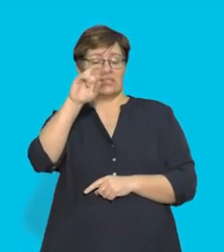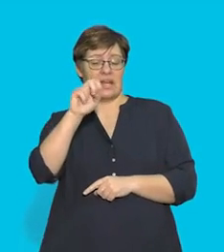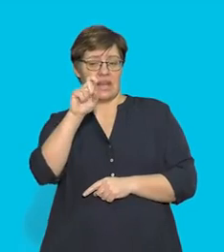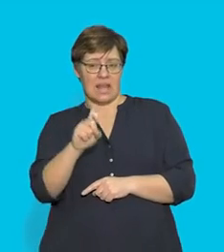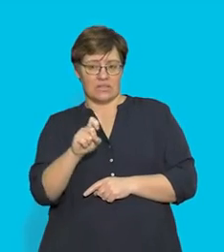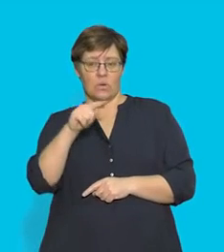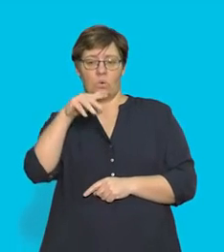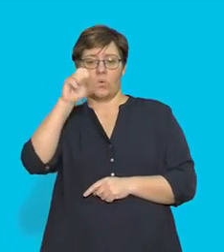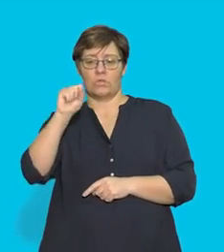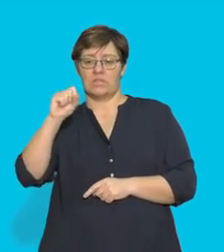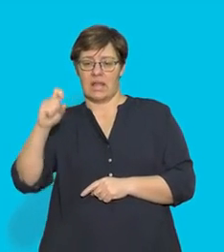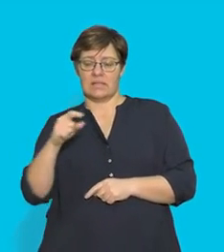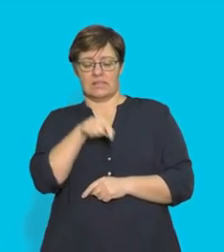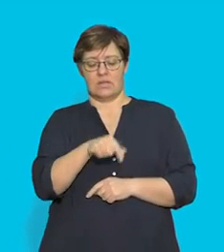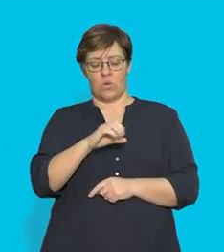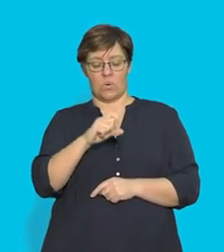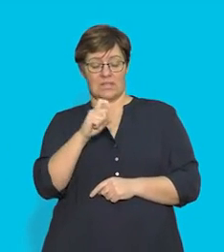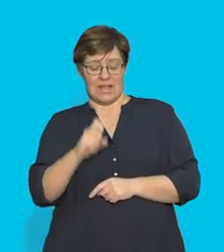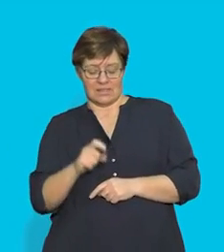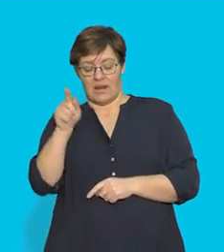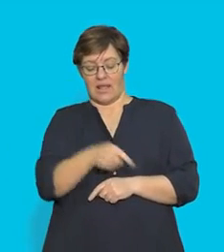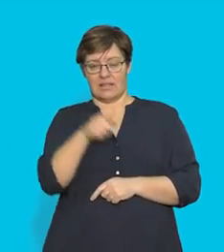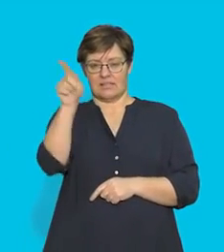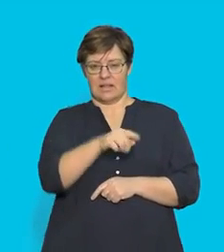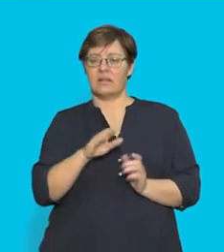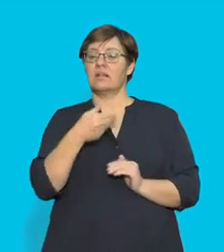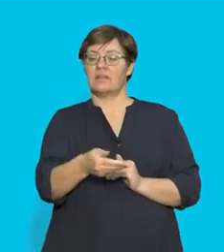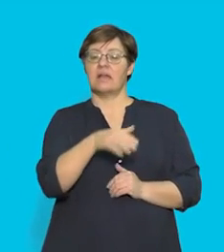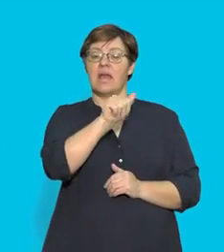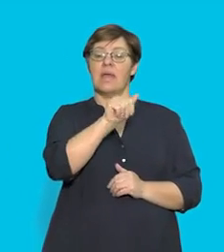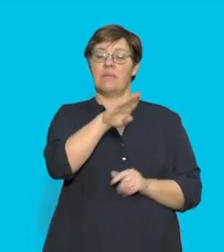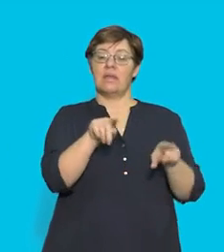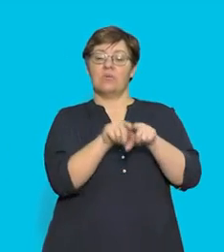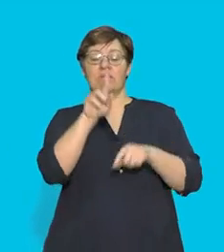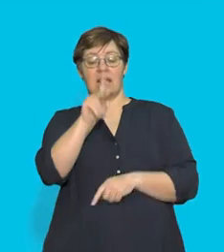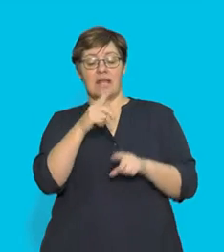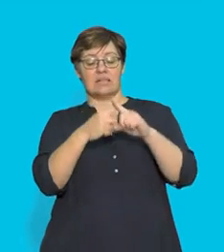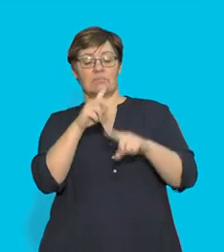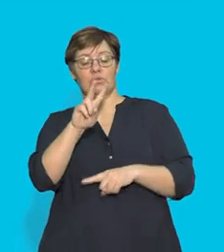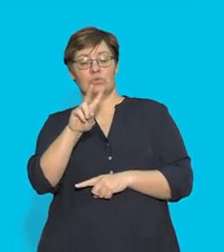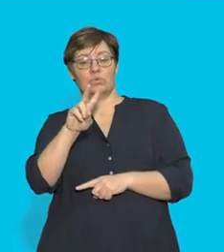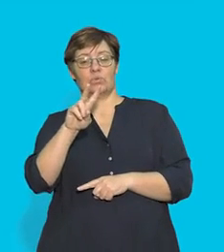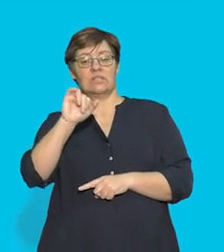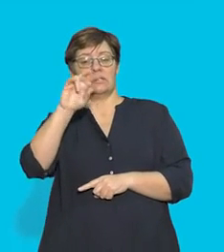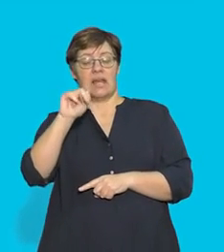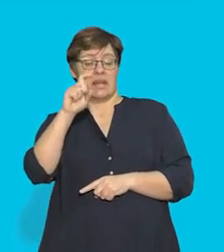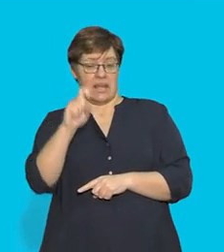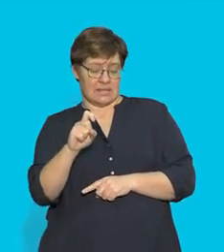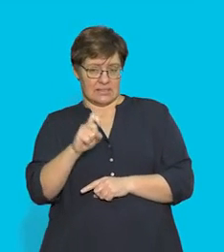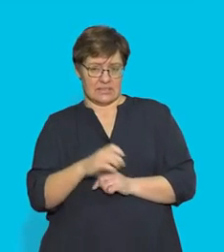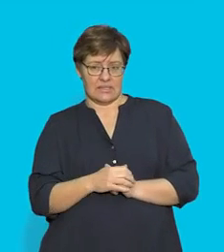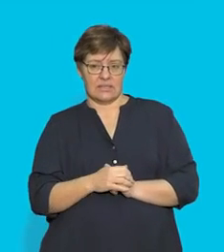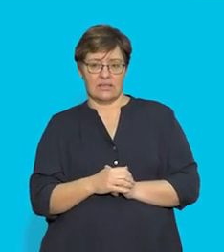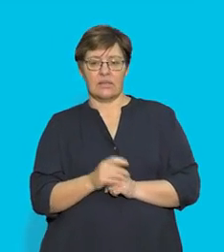up and cancel out the 2 cos x. And we're left with AB is equal to k times 2 sine